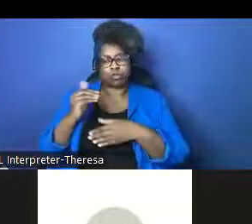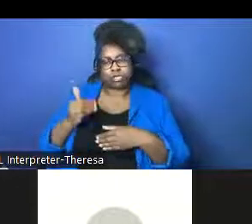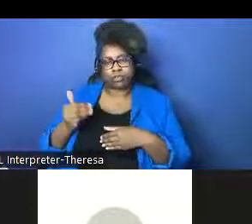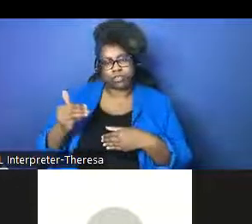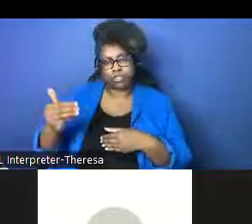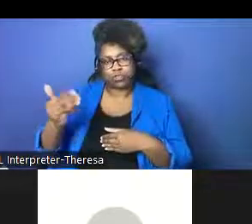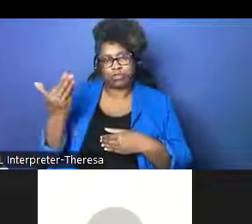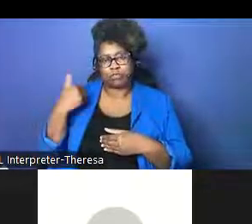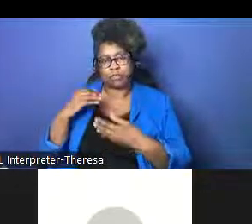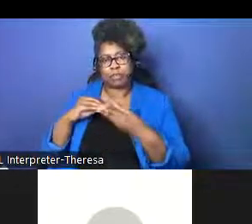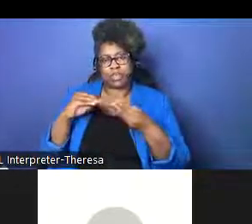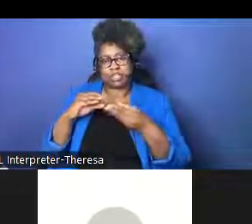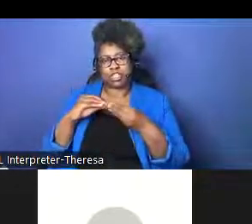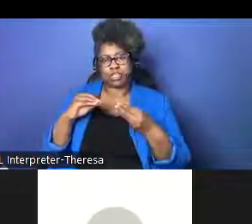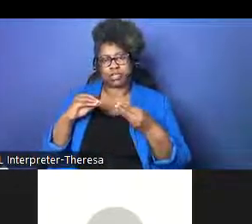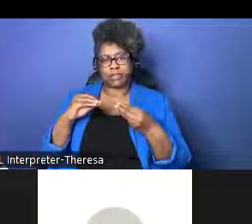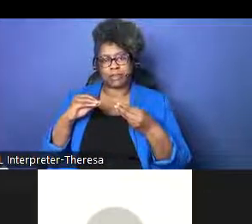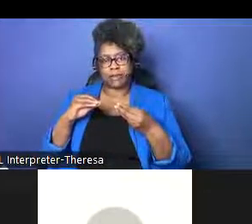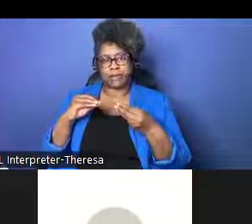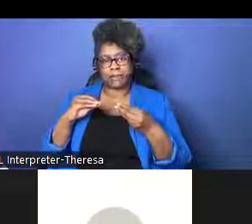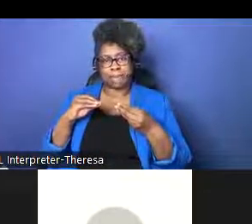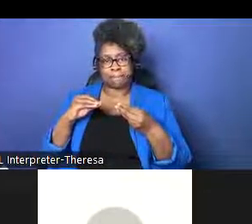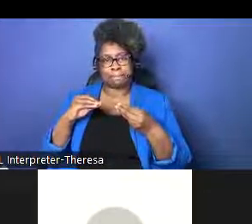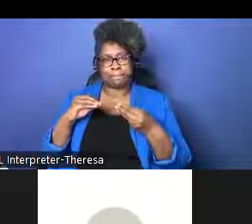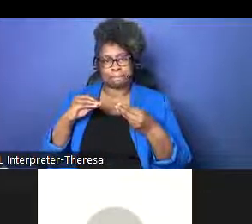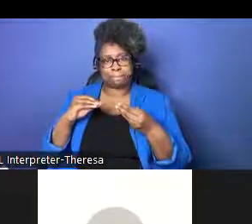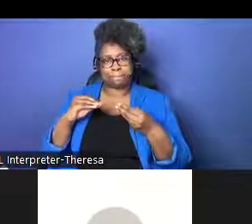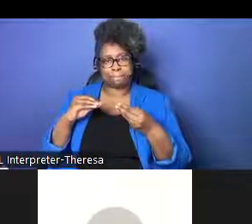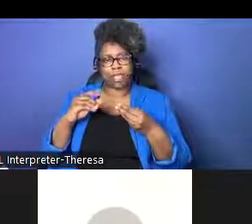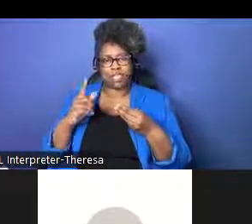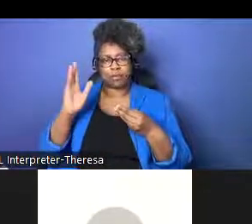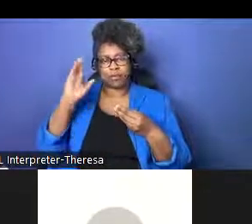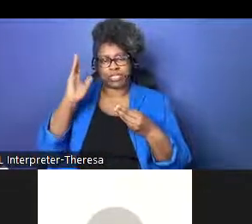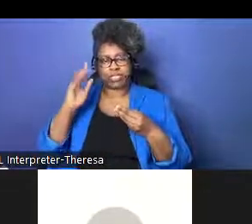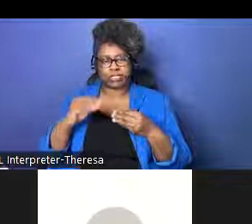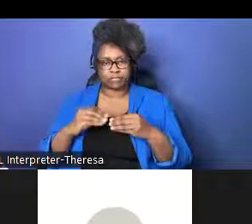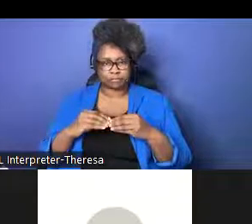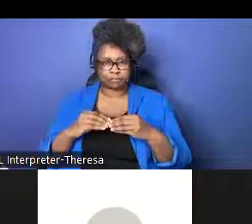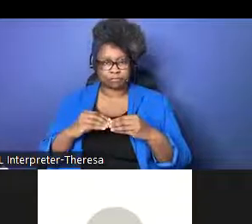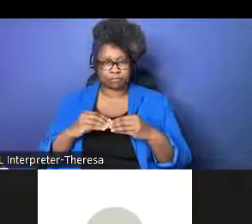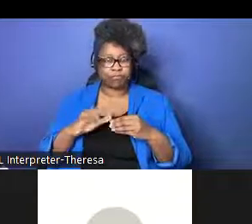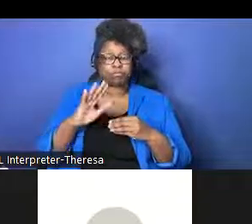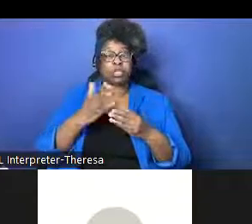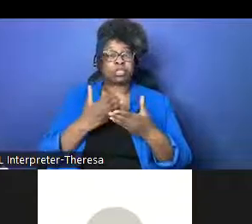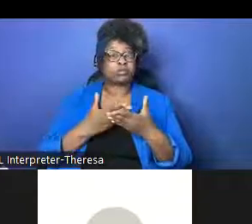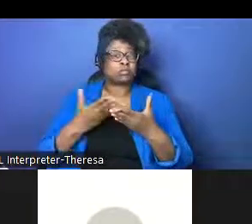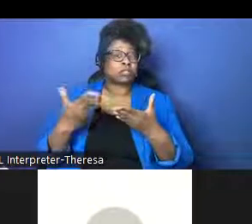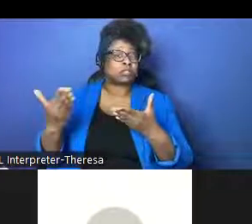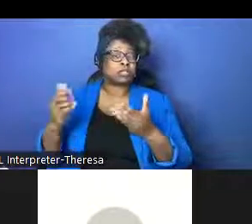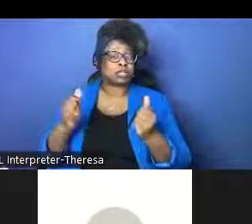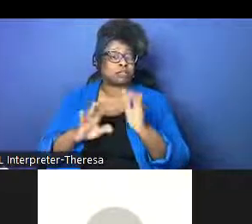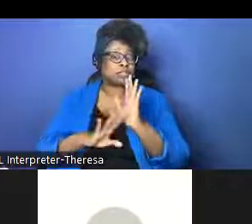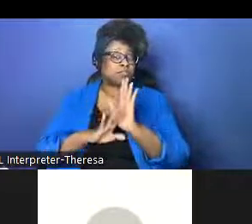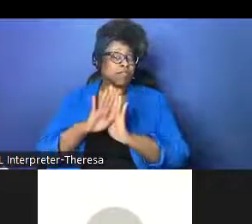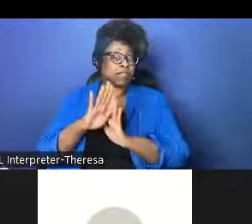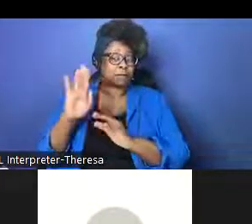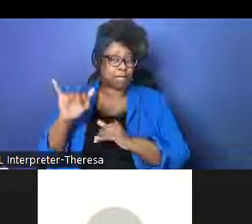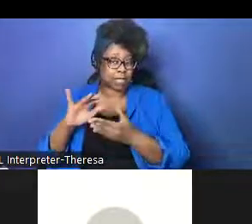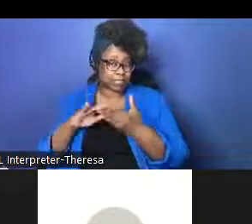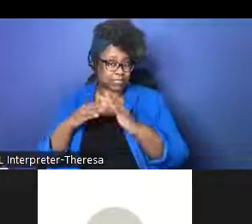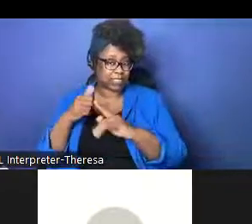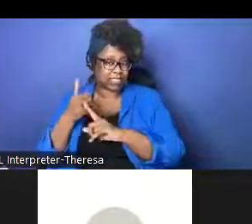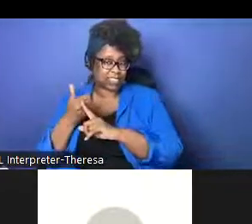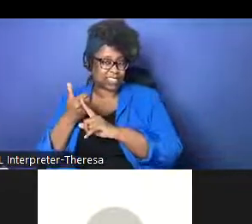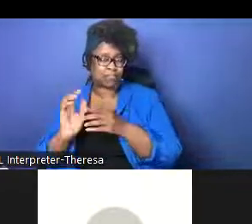mentioned earlier in the upfront presentation. And the materials could be developed by the city in